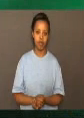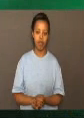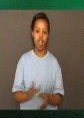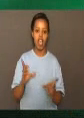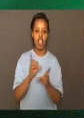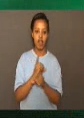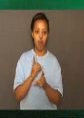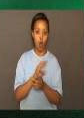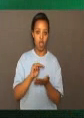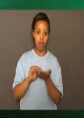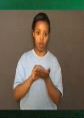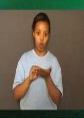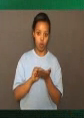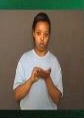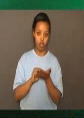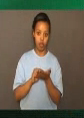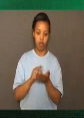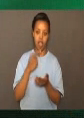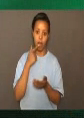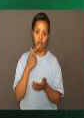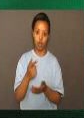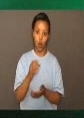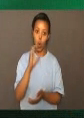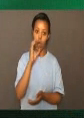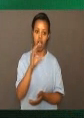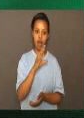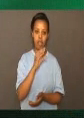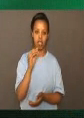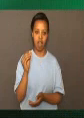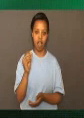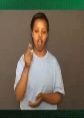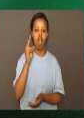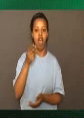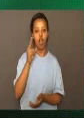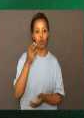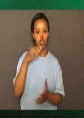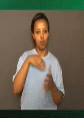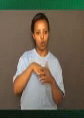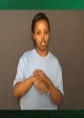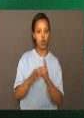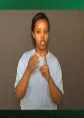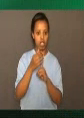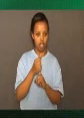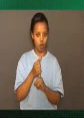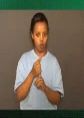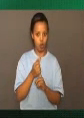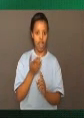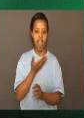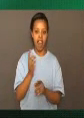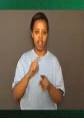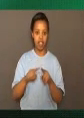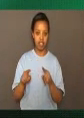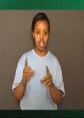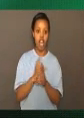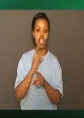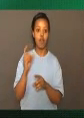Organic molecules contain both carbon and hydrogen, while